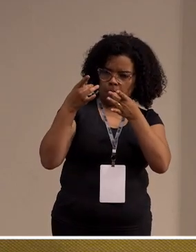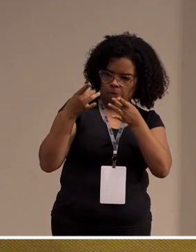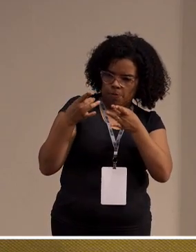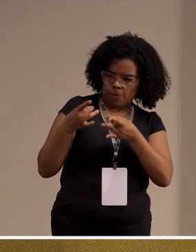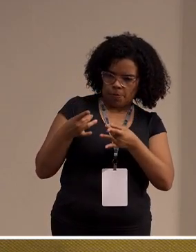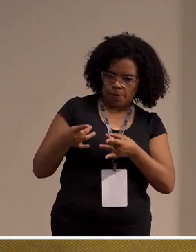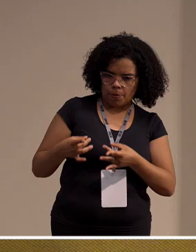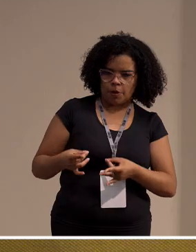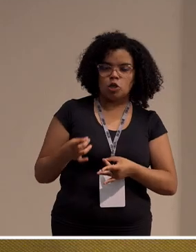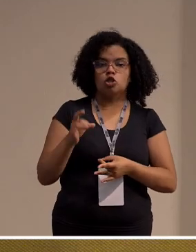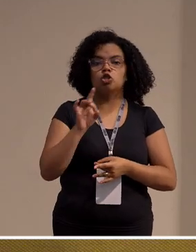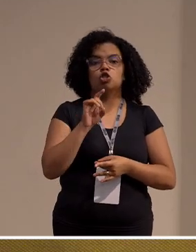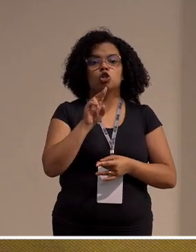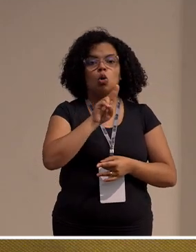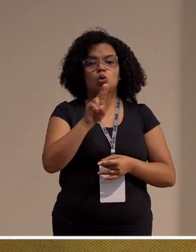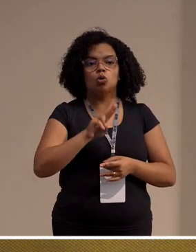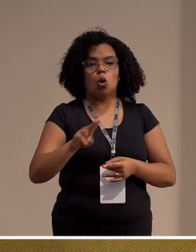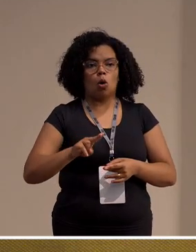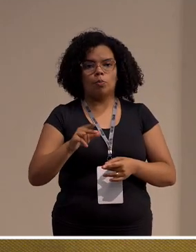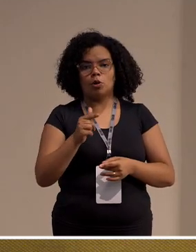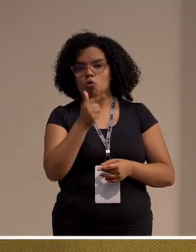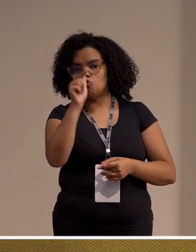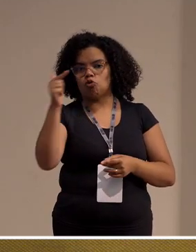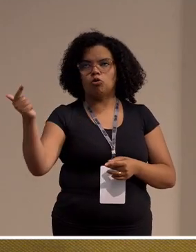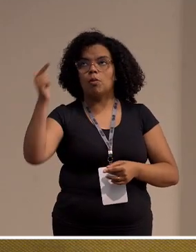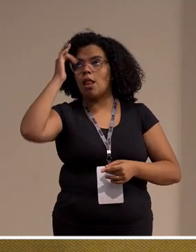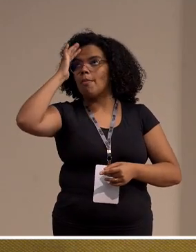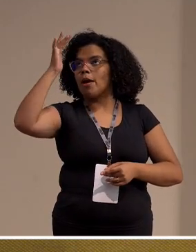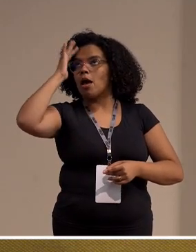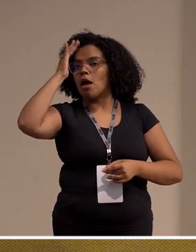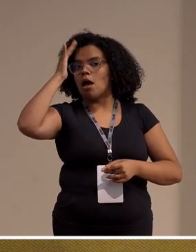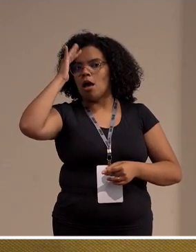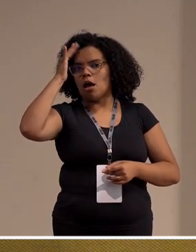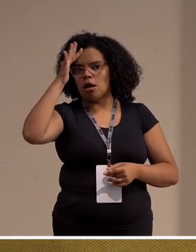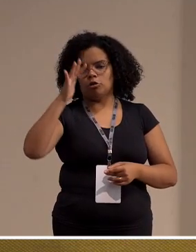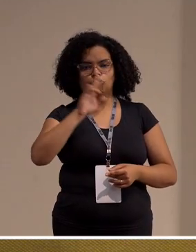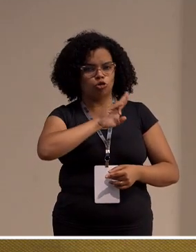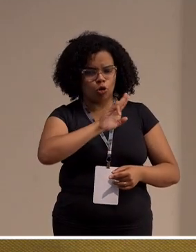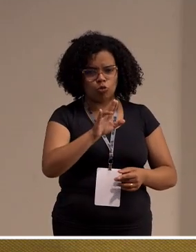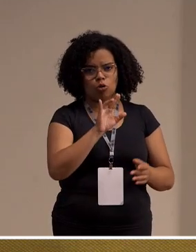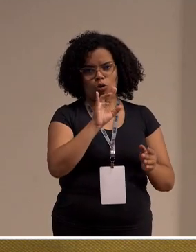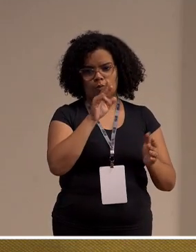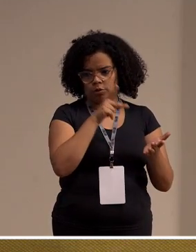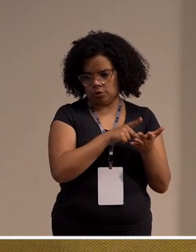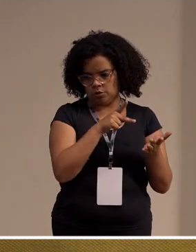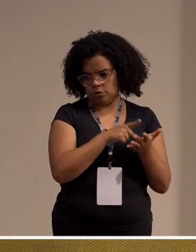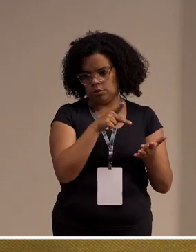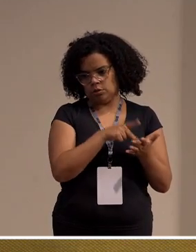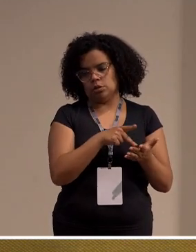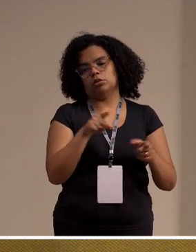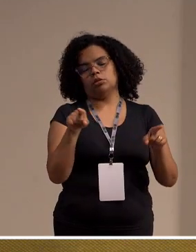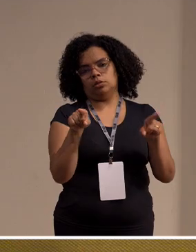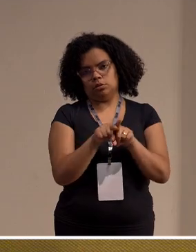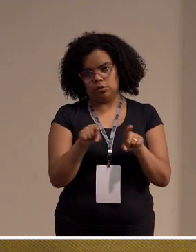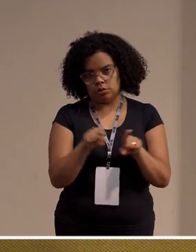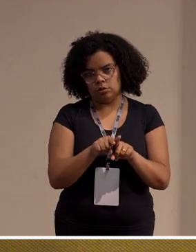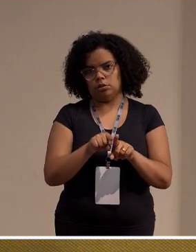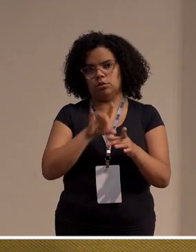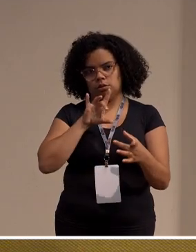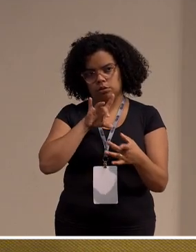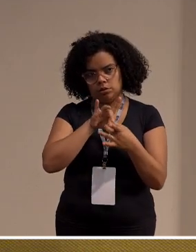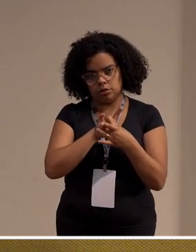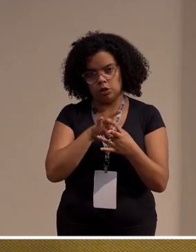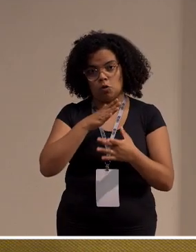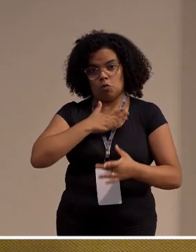rest is imagined. And it also ties in with my interest in my own family